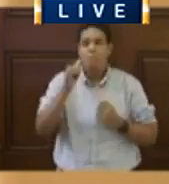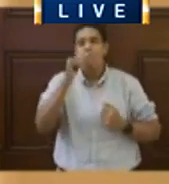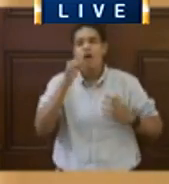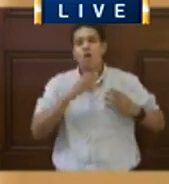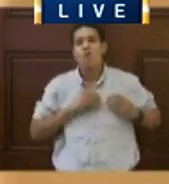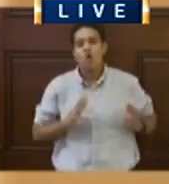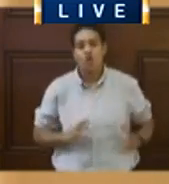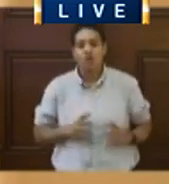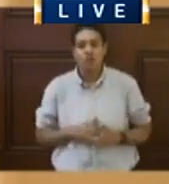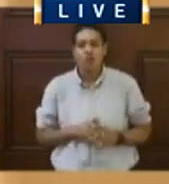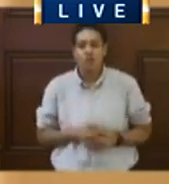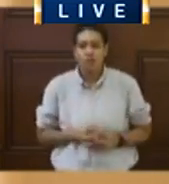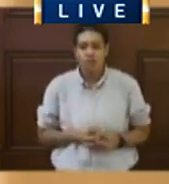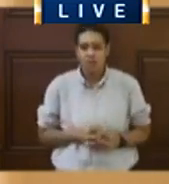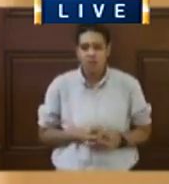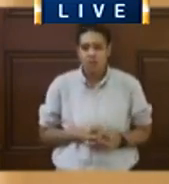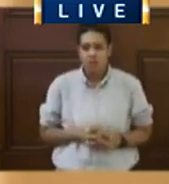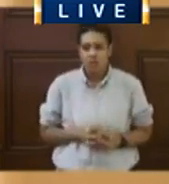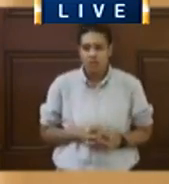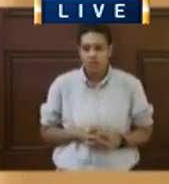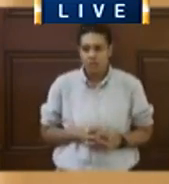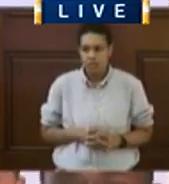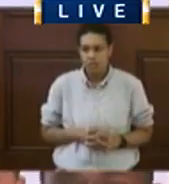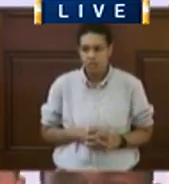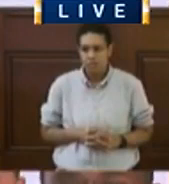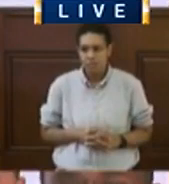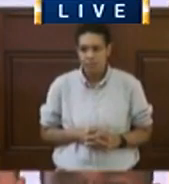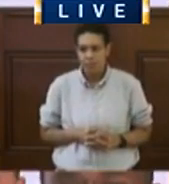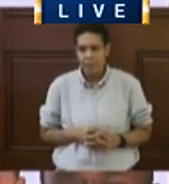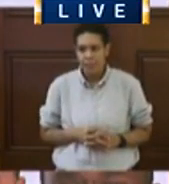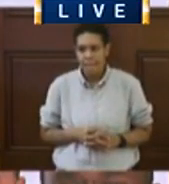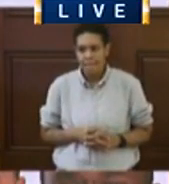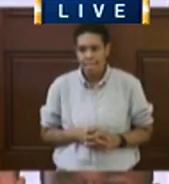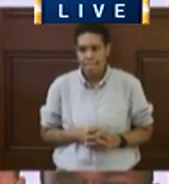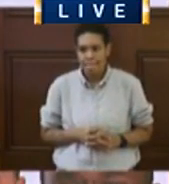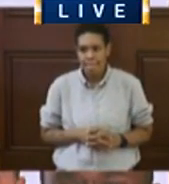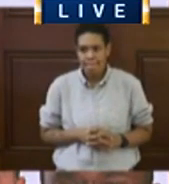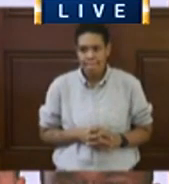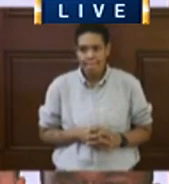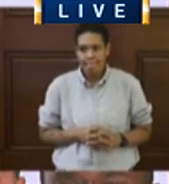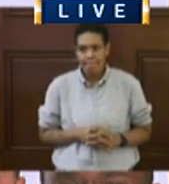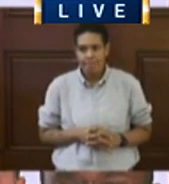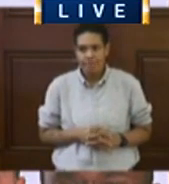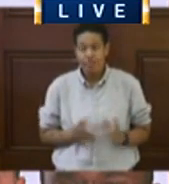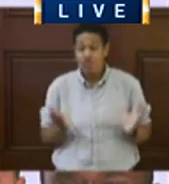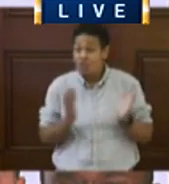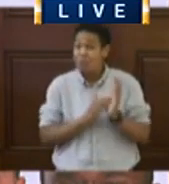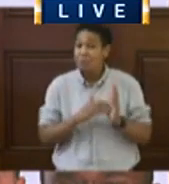Minister, I have a quick follow-up from... Just to Sure, reinforce a point which will come over and over again.